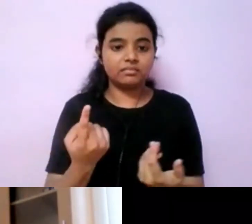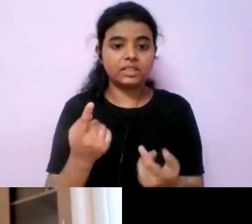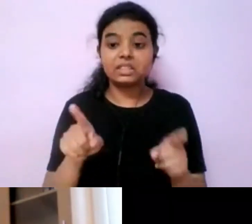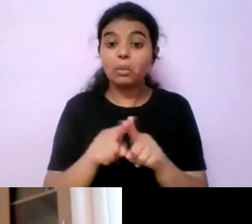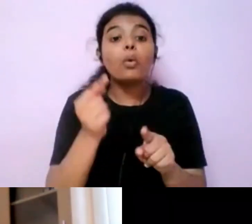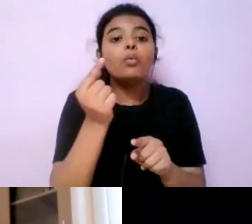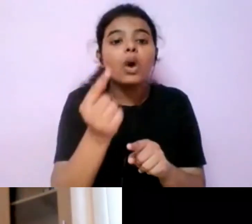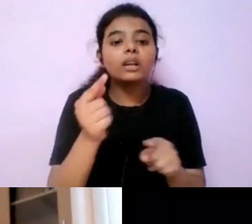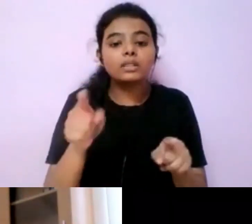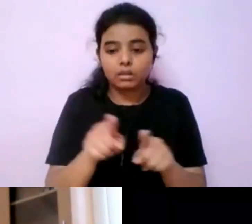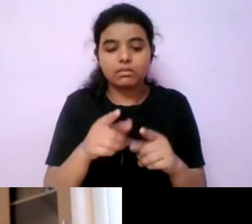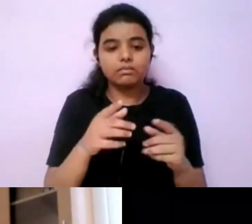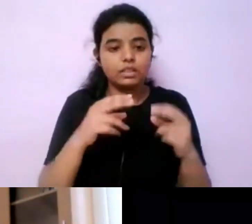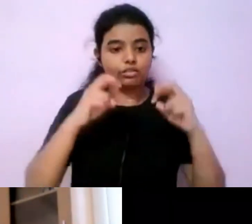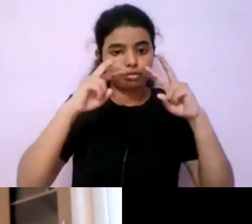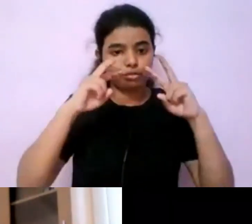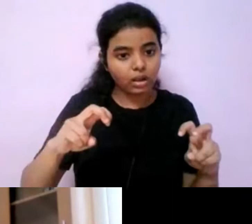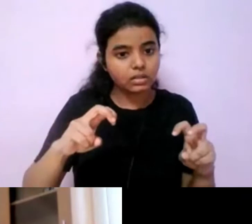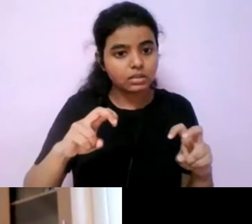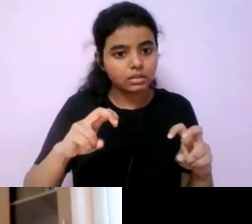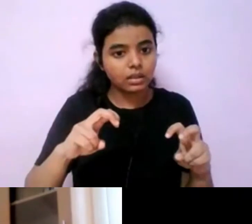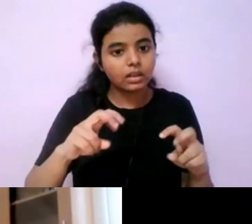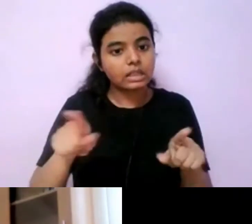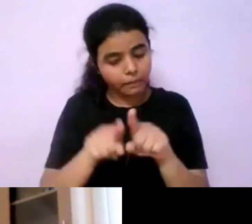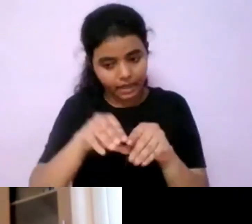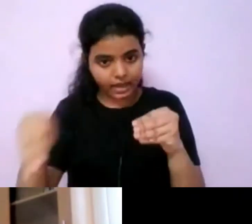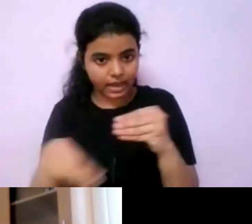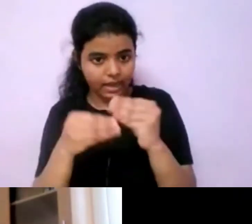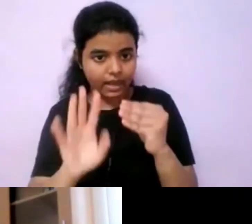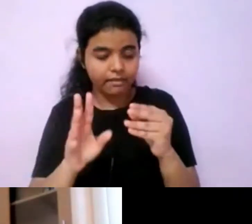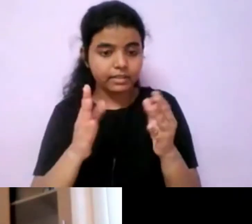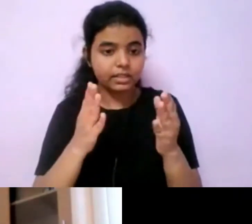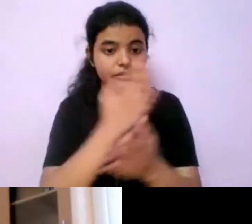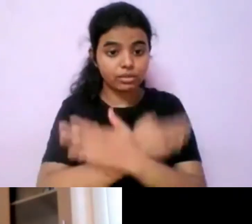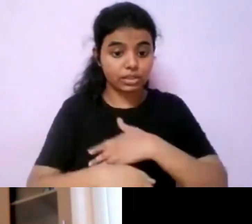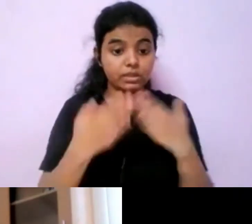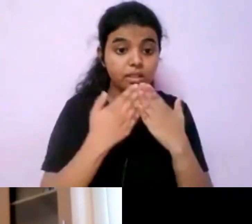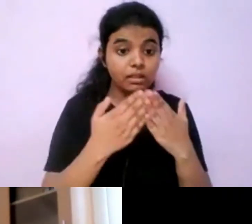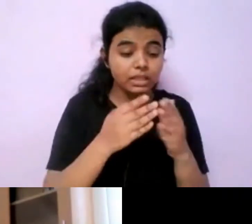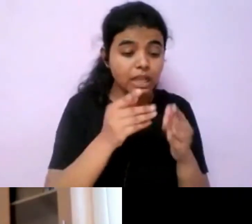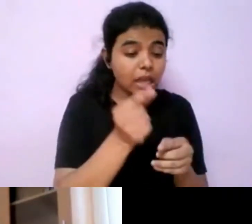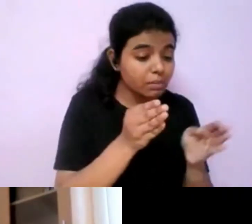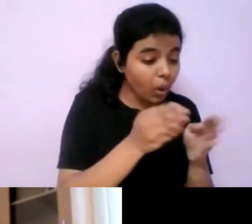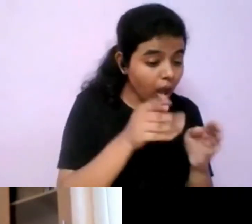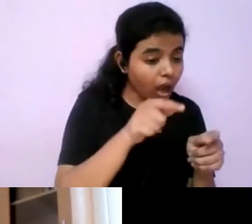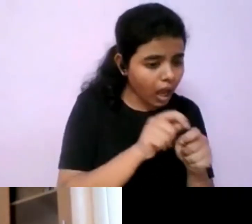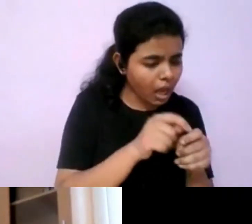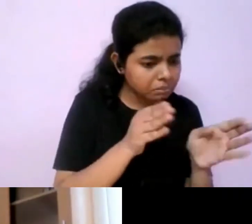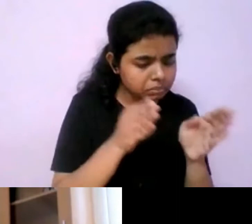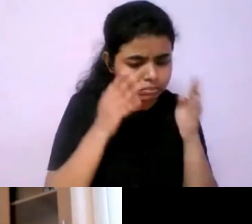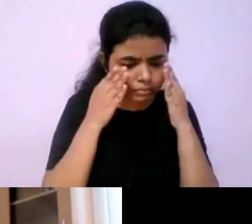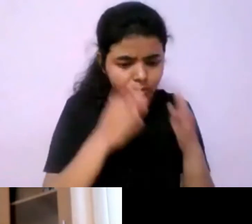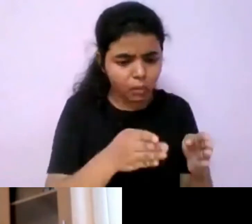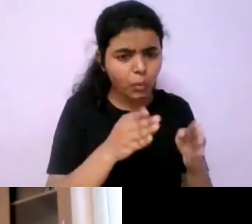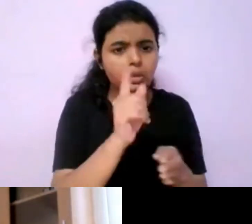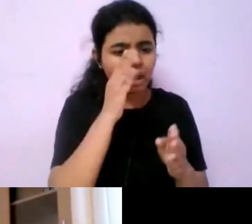of the work we should be doing. This is the point I'm trying to make. Disability studies needs to be looking at this aquarium through lots of different windows.